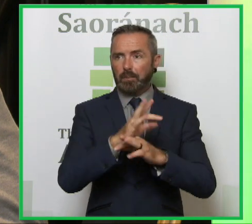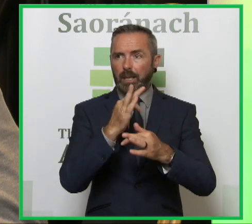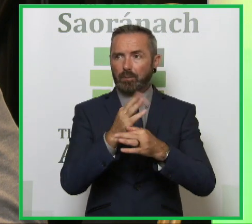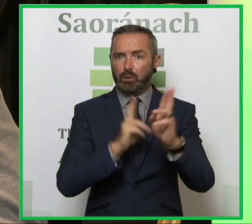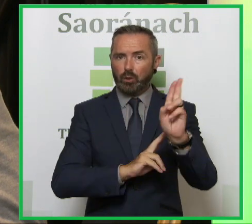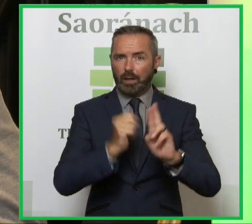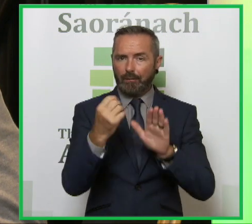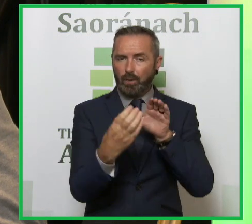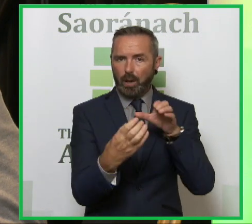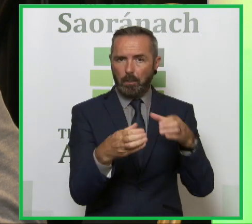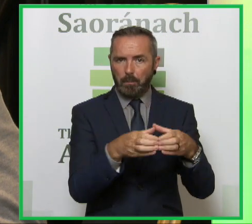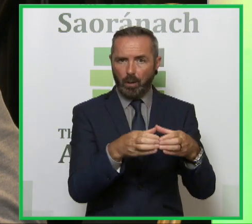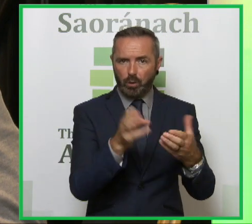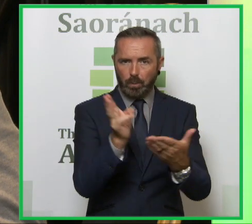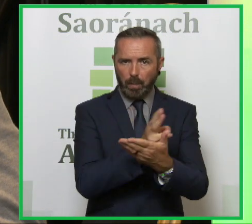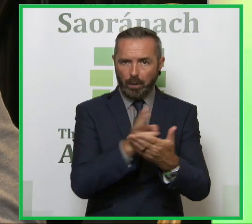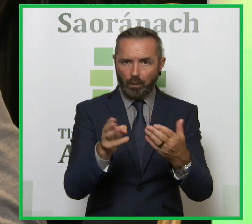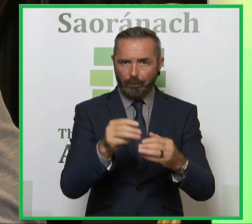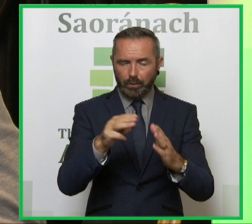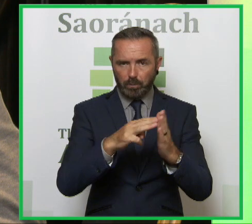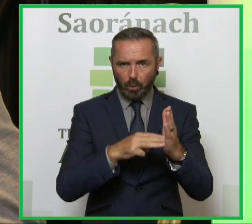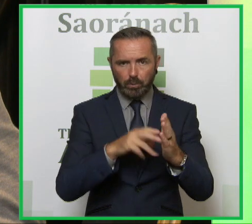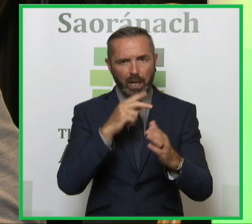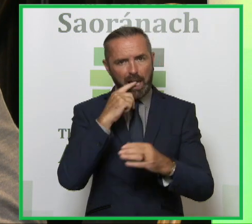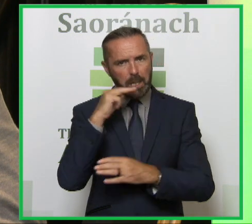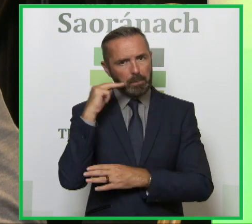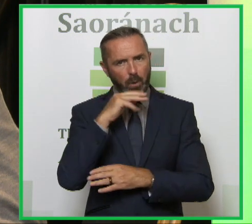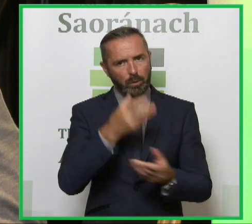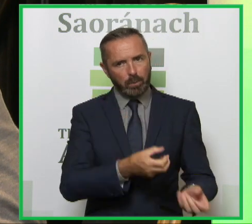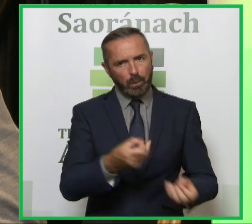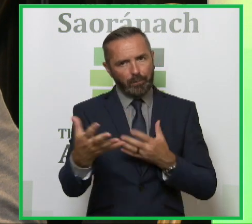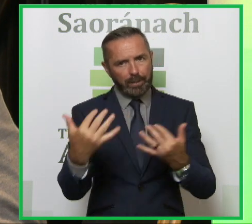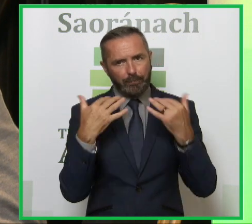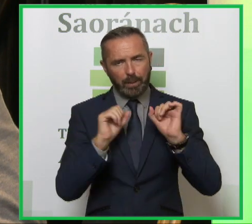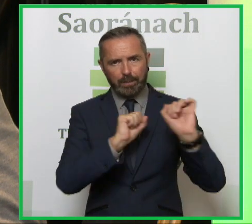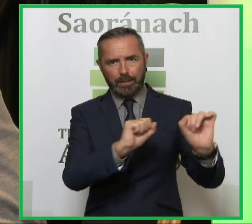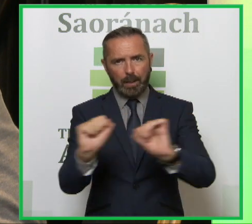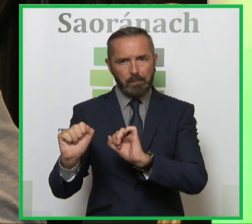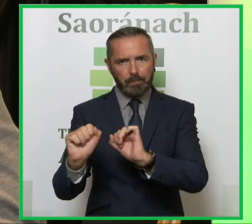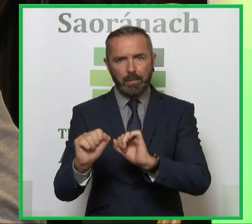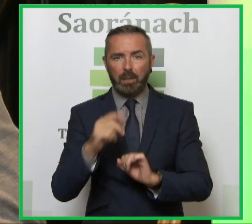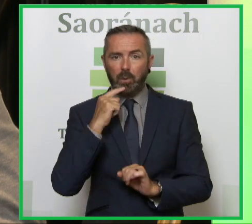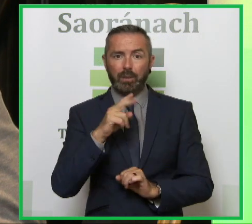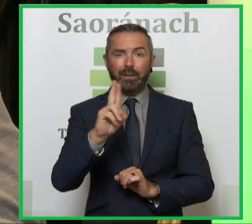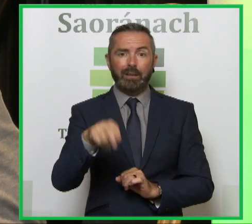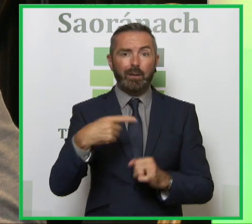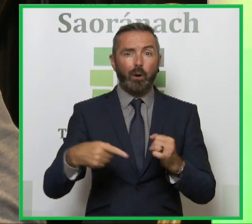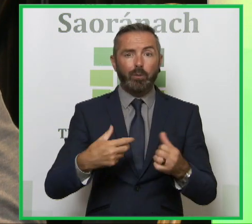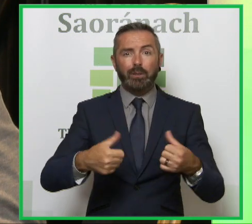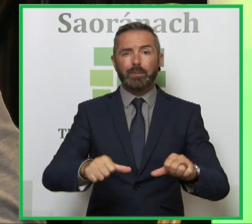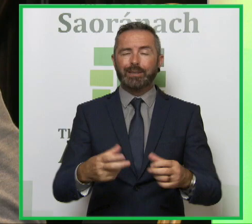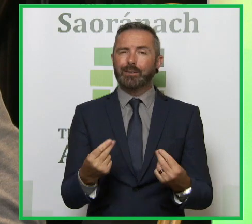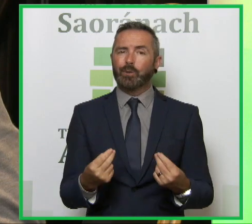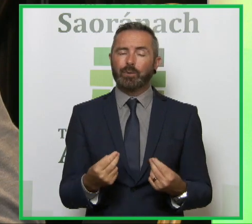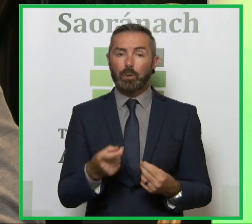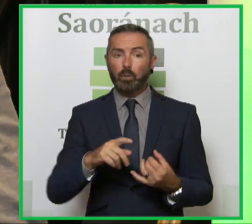a module as part of that whole piece, so it's really important. But yeah, it's not always done. We have good